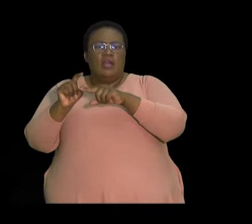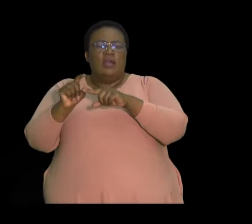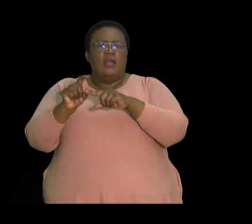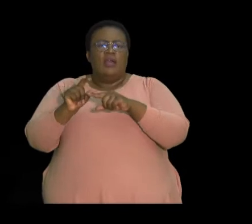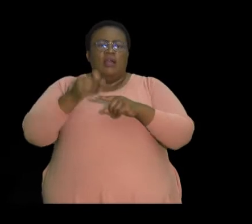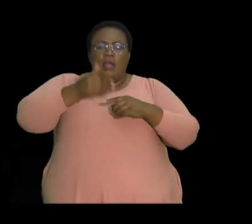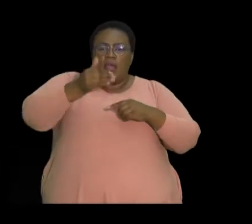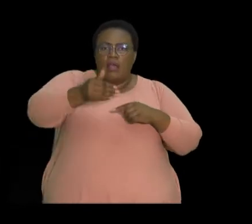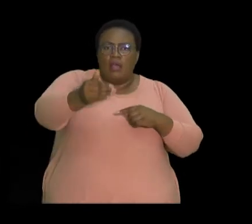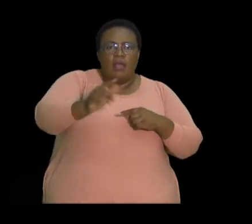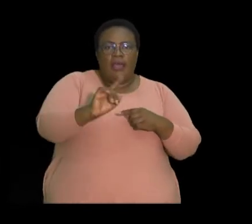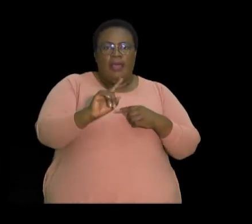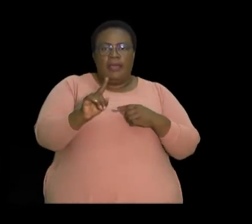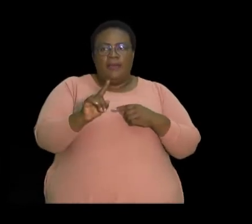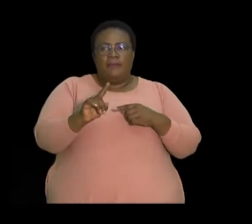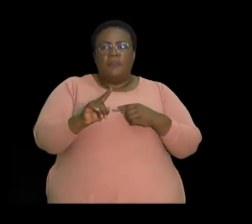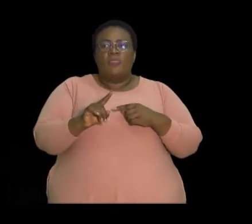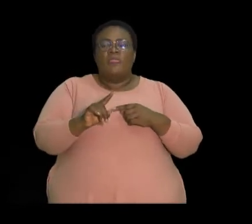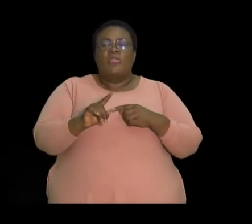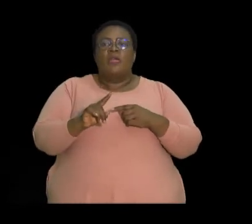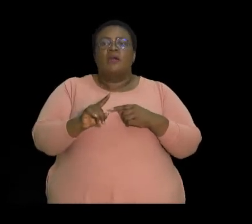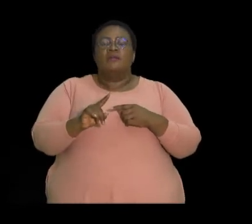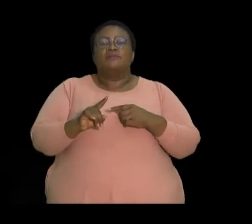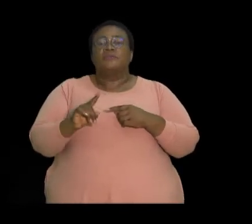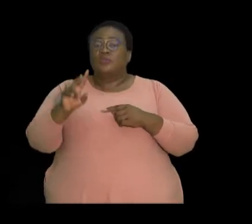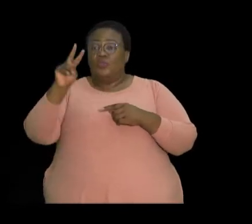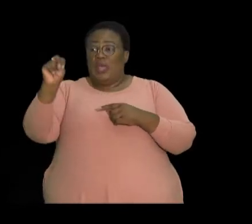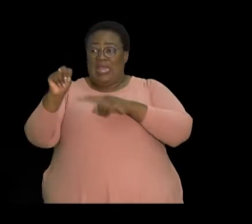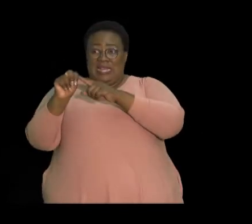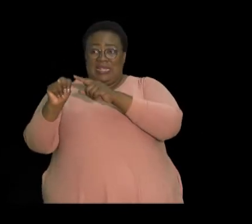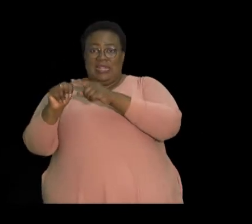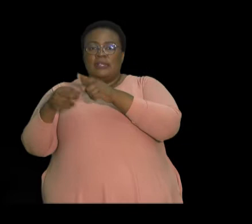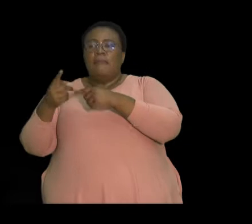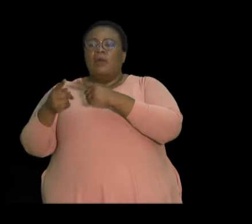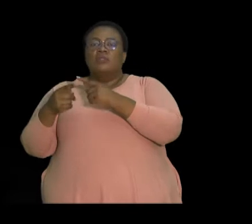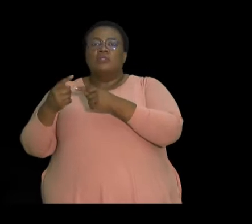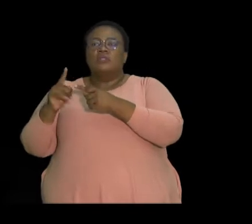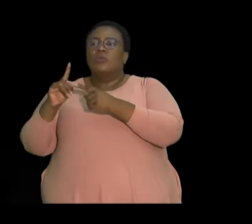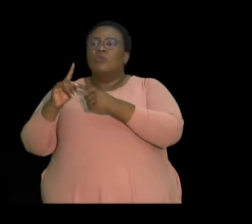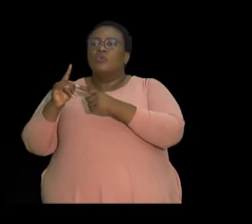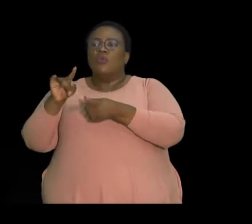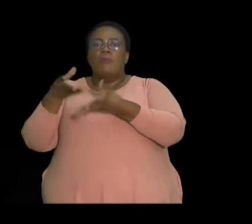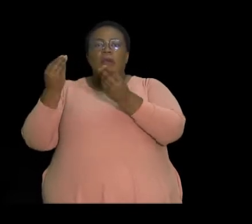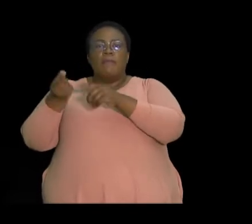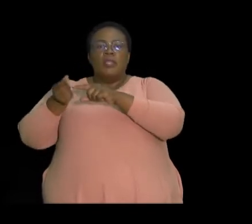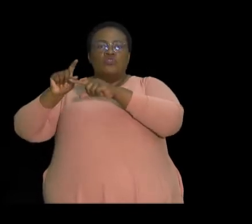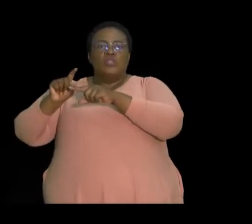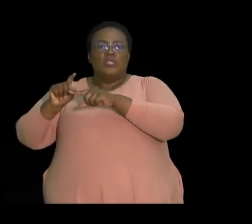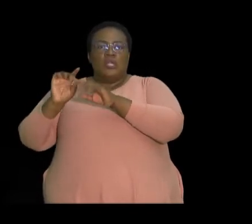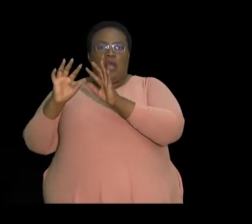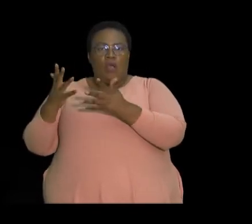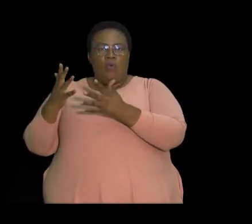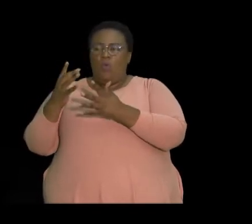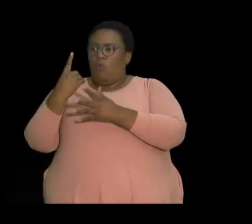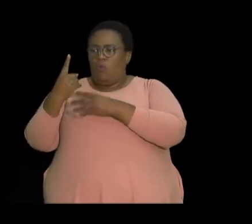often you get your interest, as opposed to if we talk about compound growth. Now, the